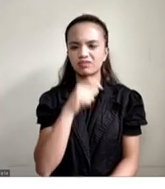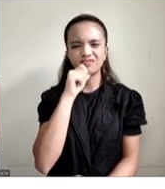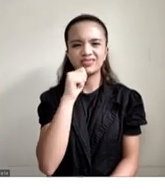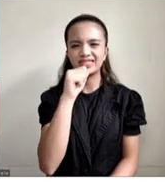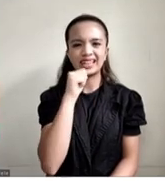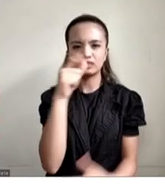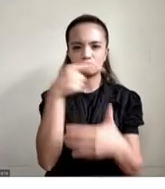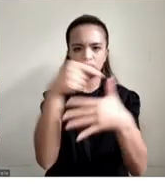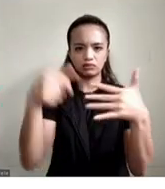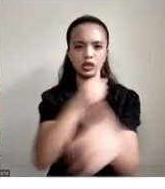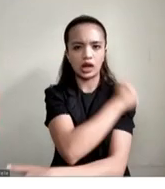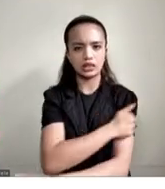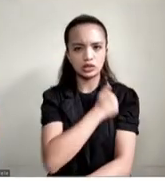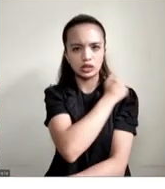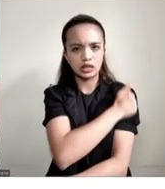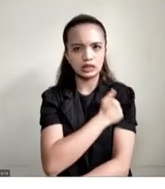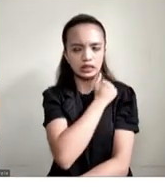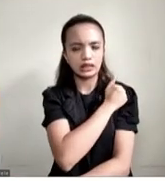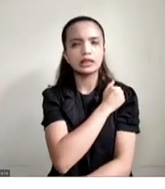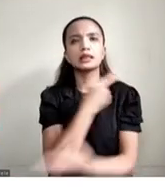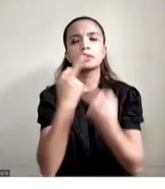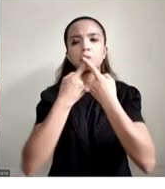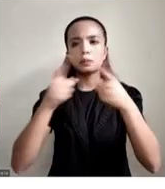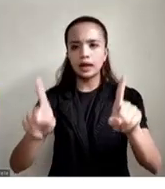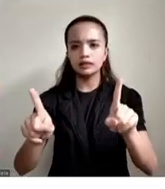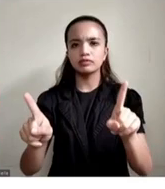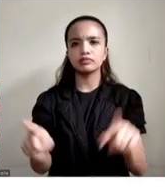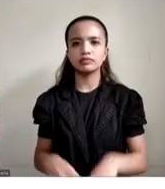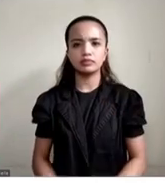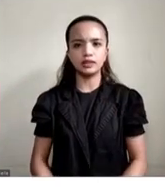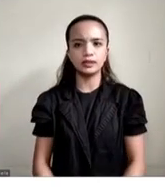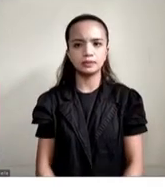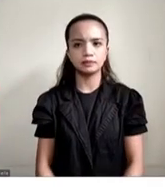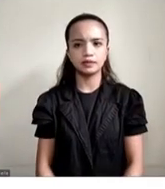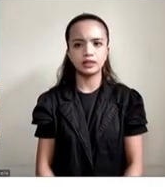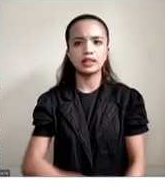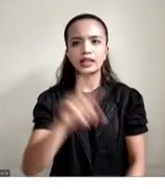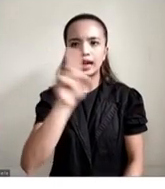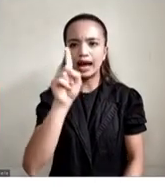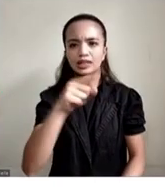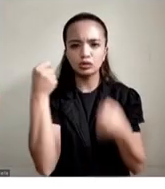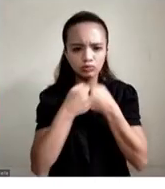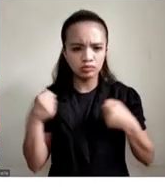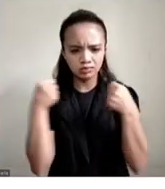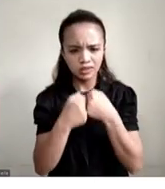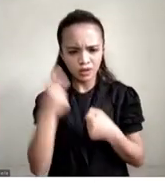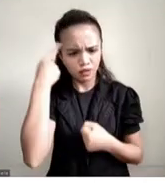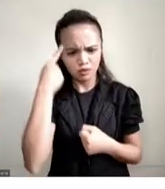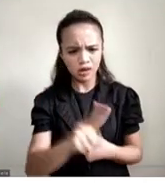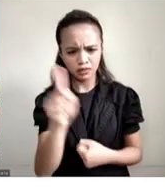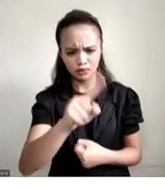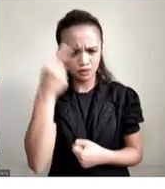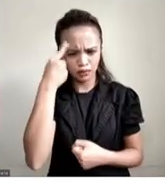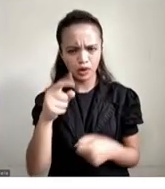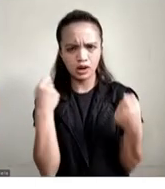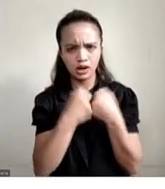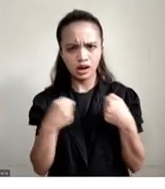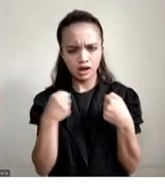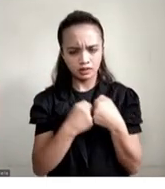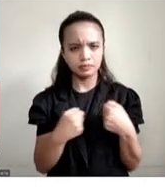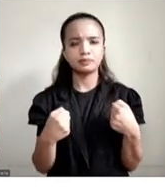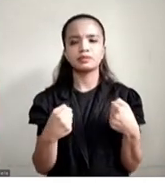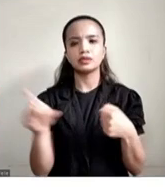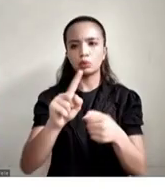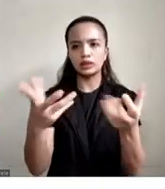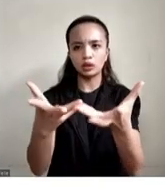about what is the, ano yung pinaglalaban eh? Ano ba yung gusto